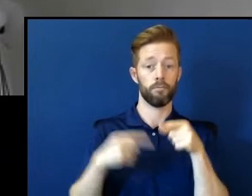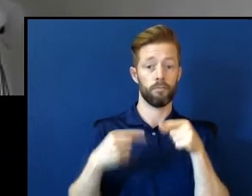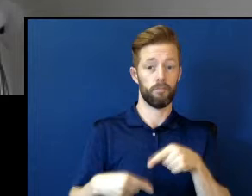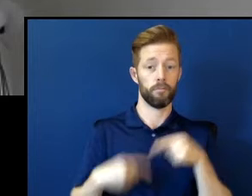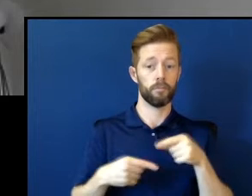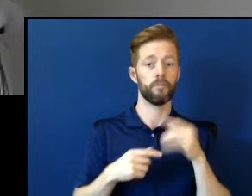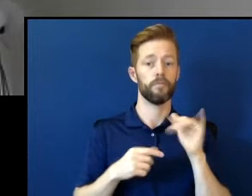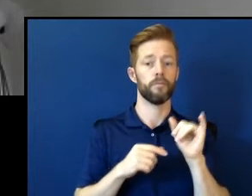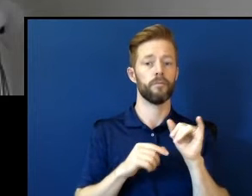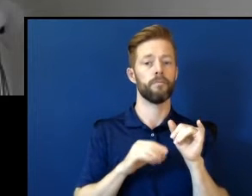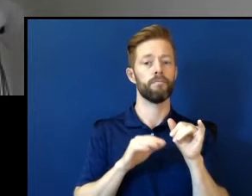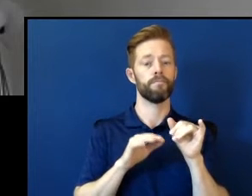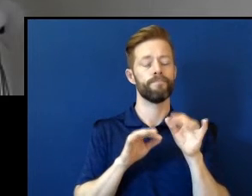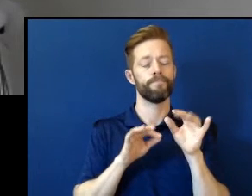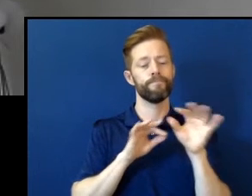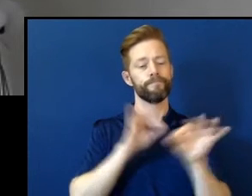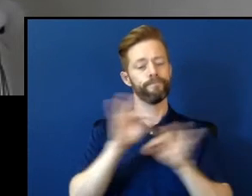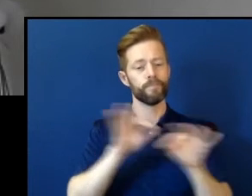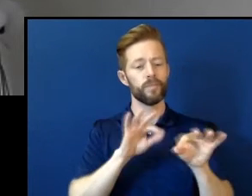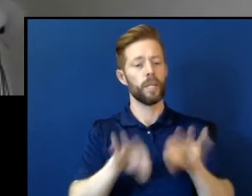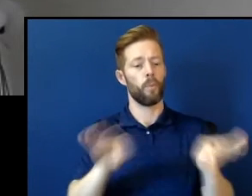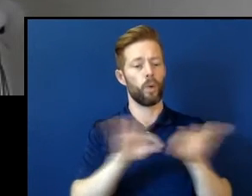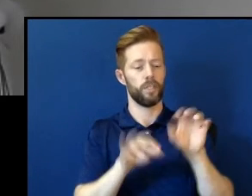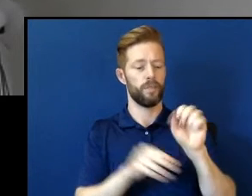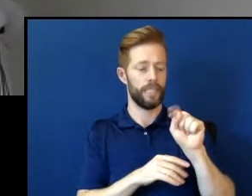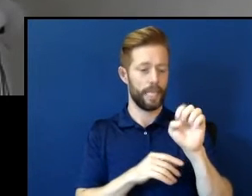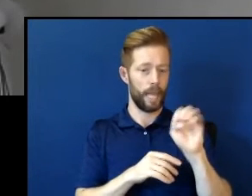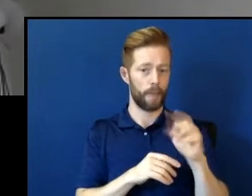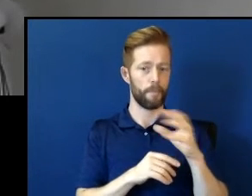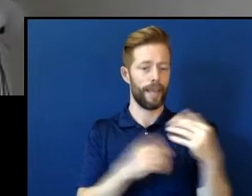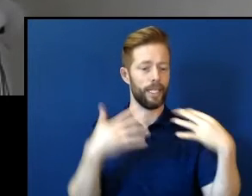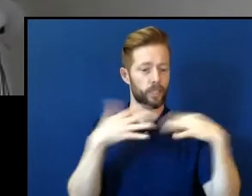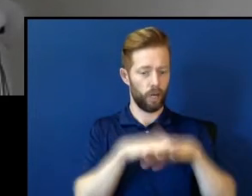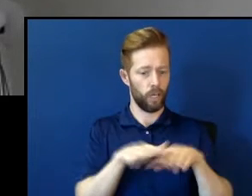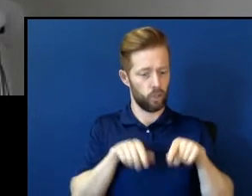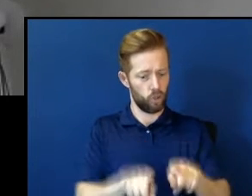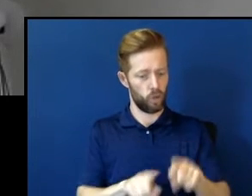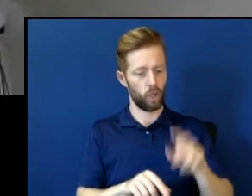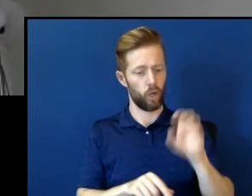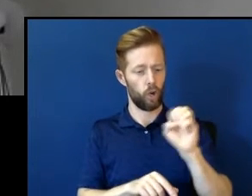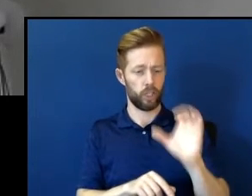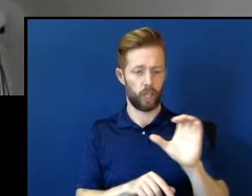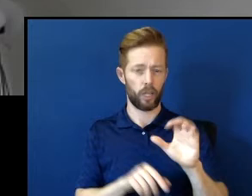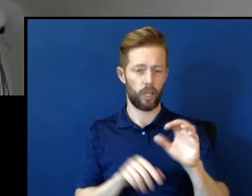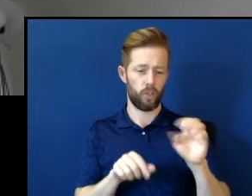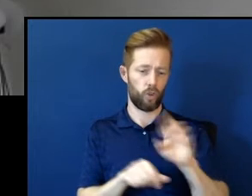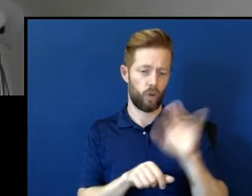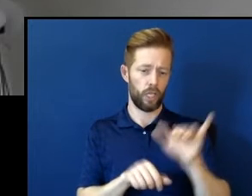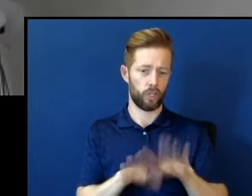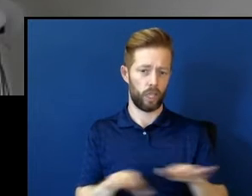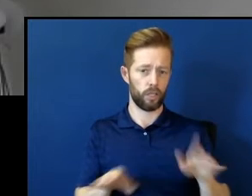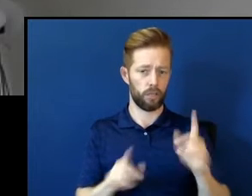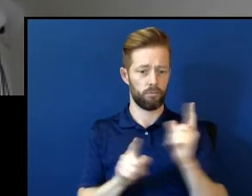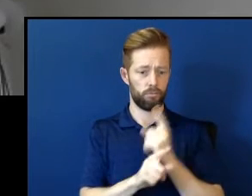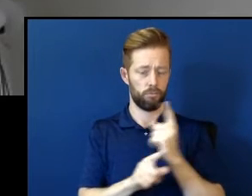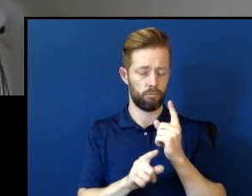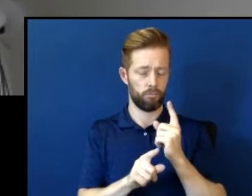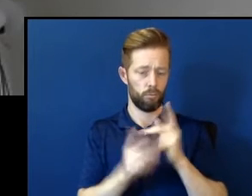is explaining the importance of STEM and integrating it throughout the early childhood program, and having